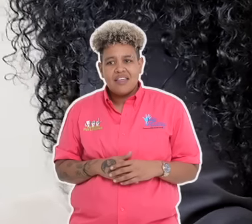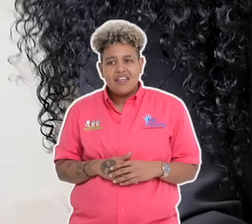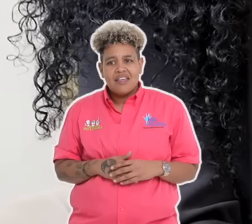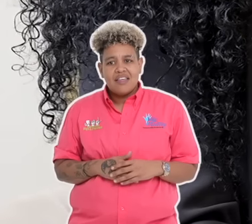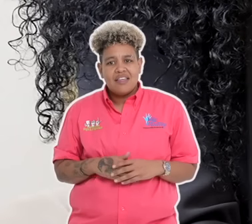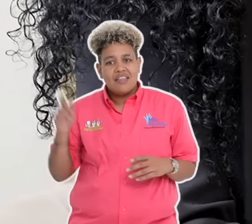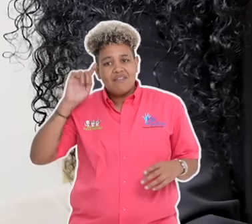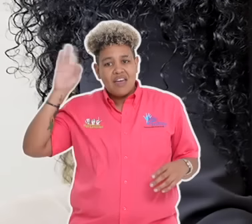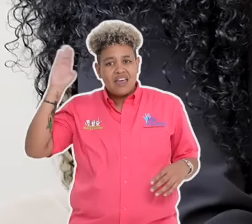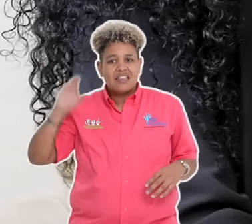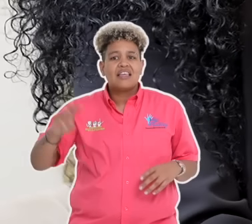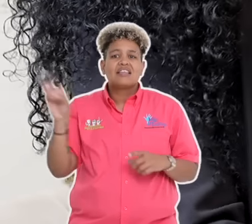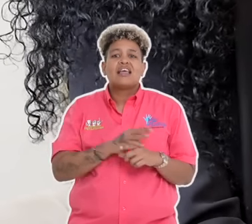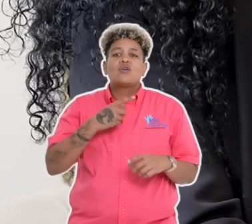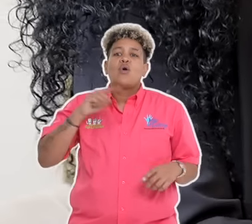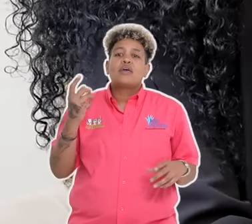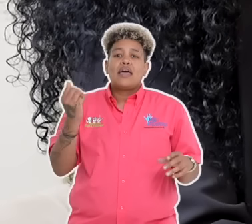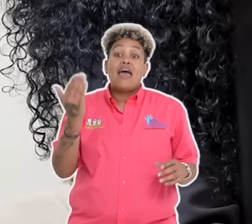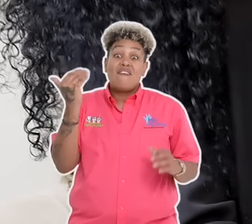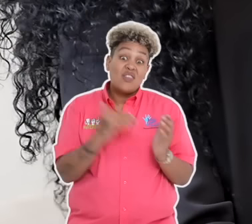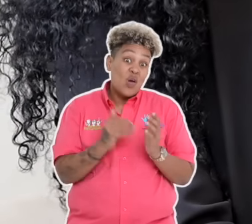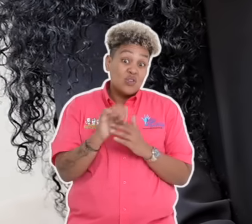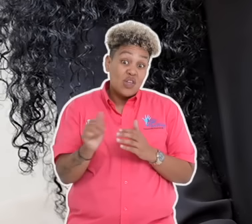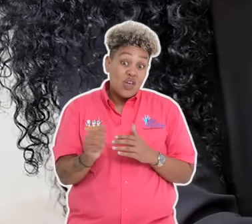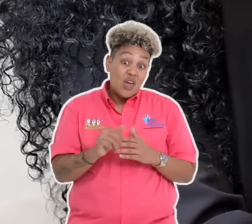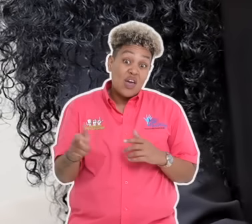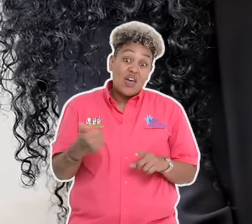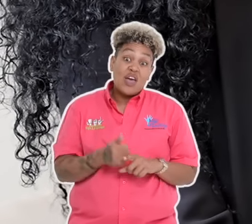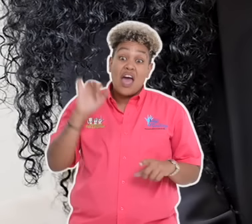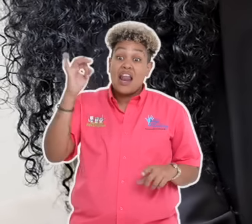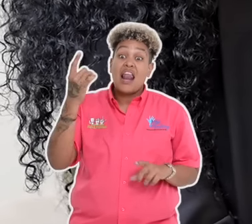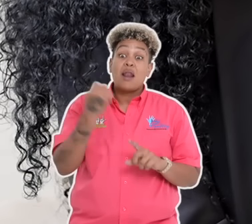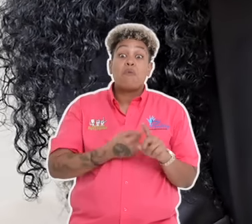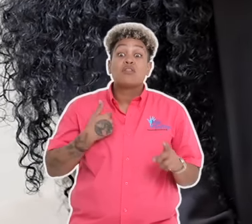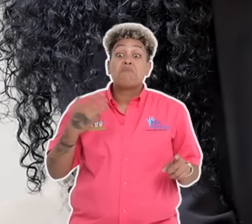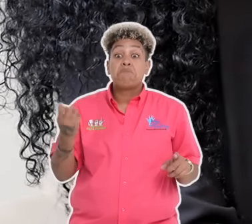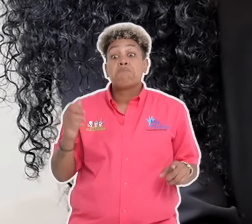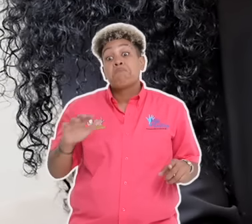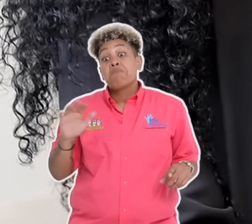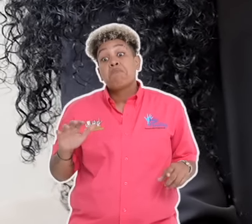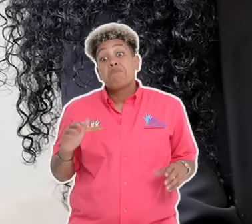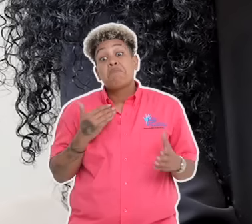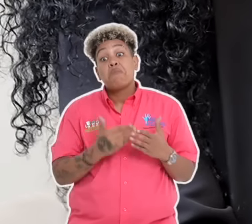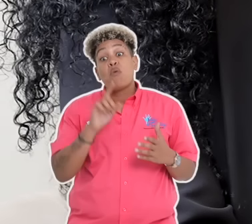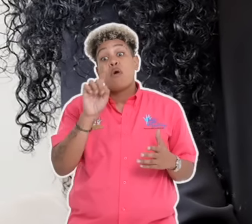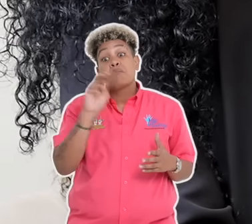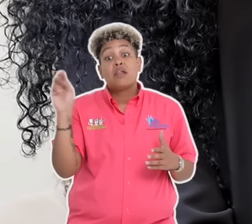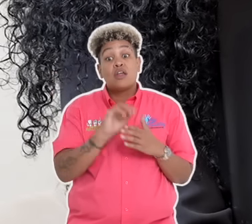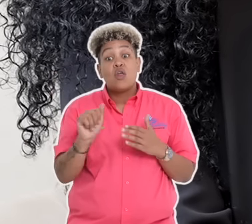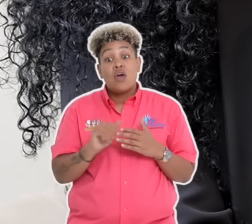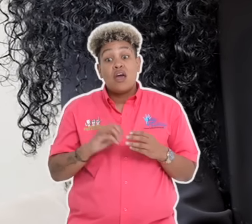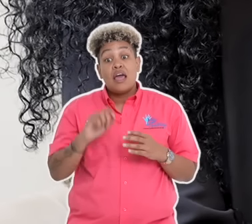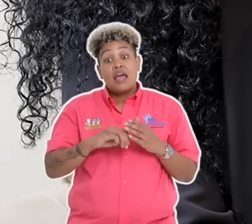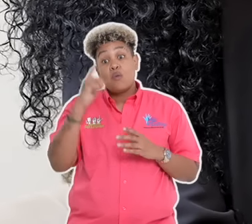For the entire 6 months. For the entire 6 months, I only made $15,000. Yeah. And on the eighth month, I made, it was